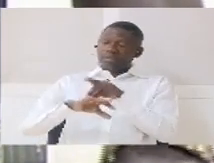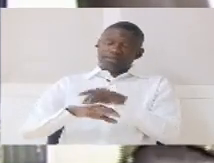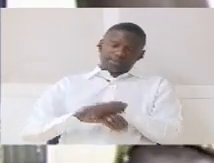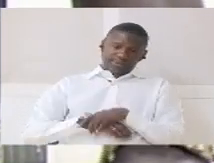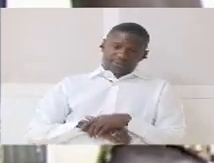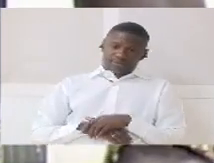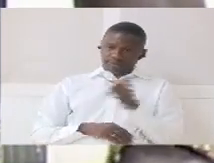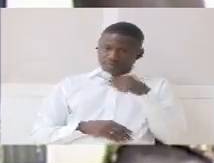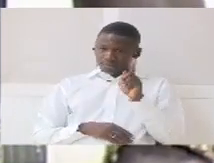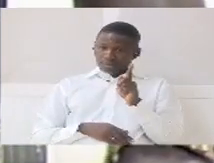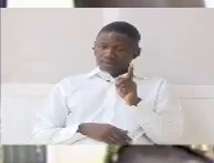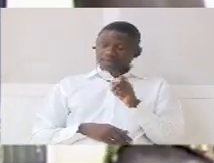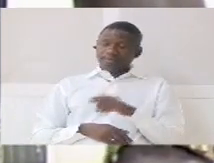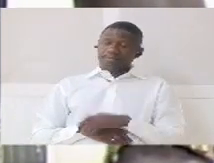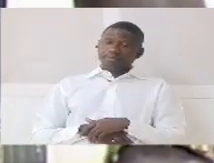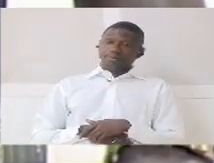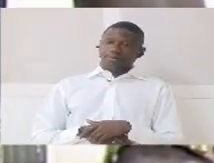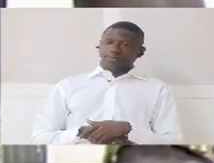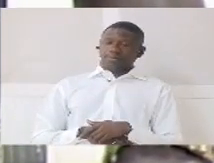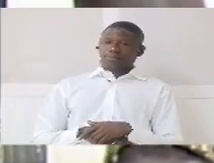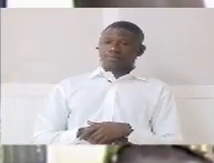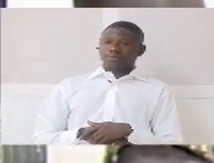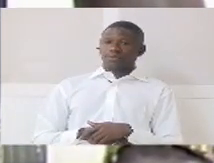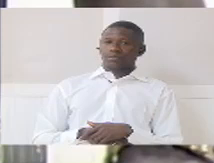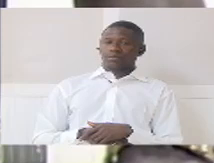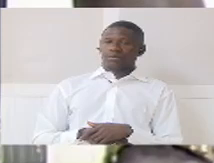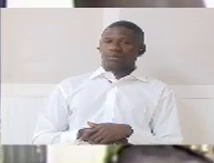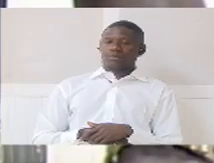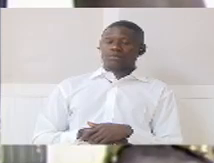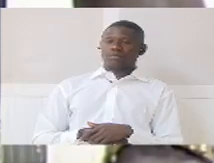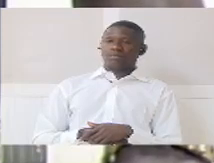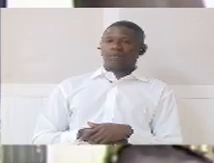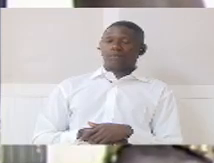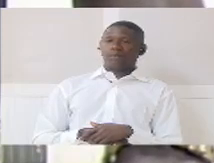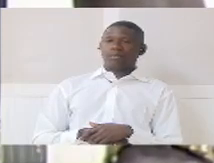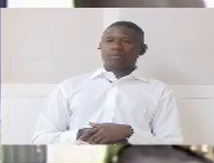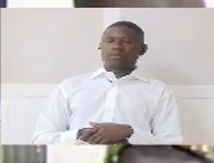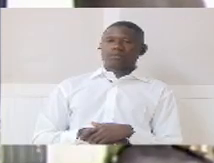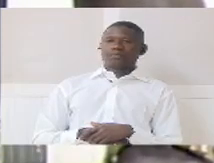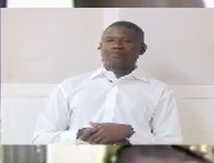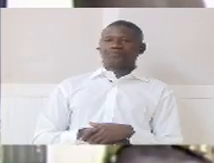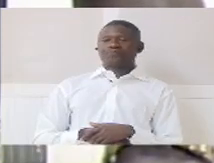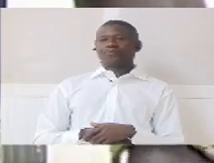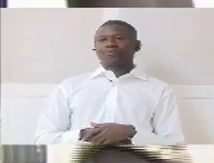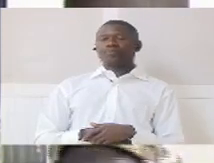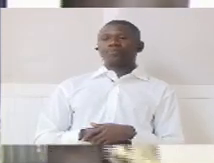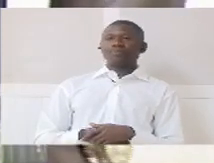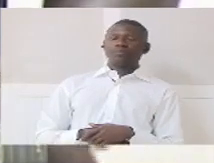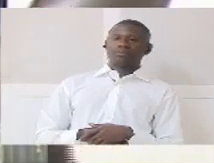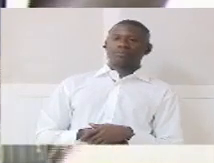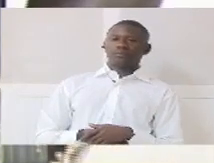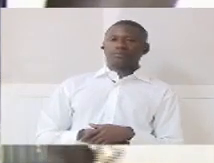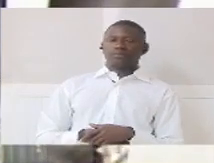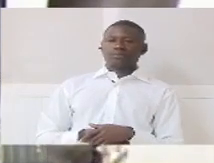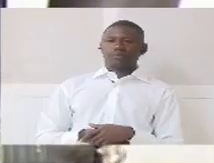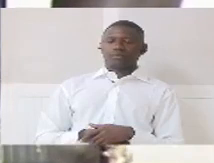ka ala kolu lankene maka doku ndi silolu kankata purka adoya bari na ta saundile ka samba kaswala dole ndima ina